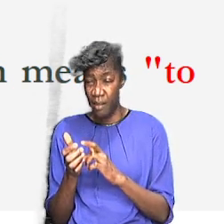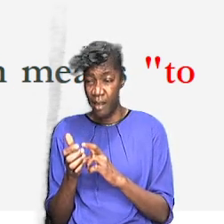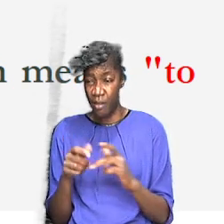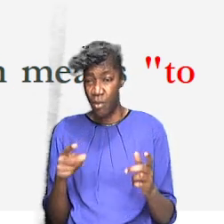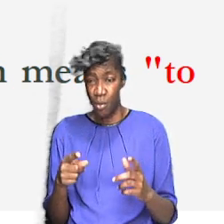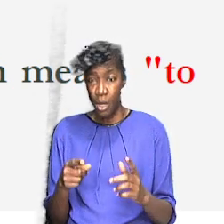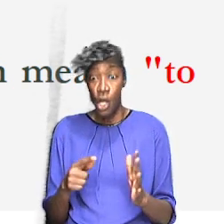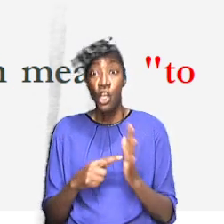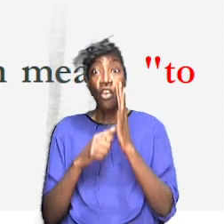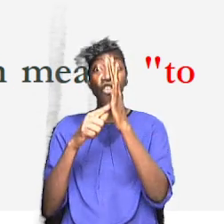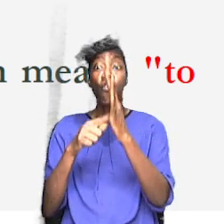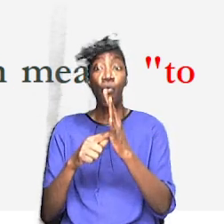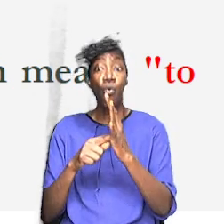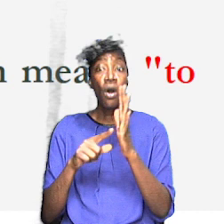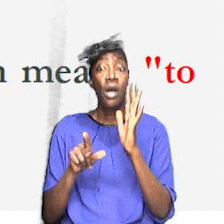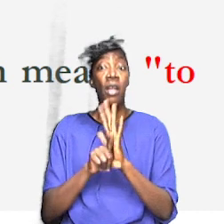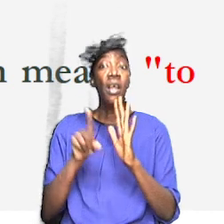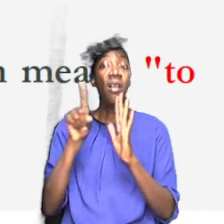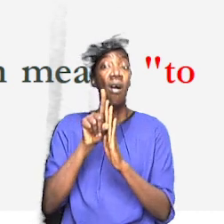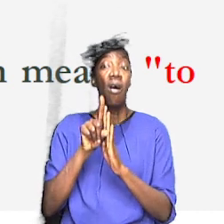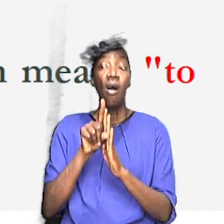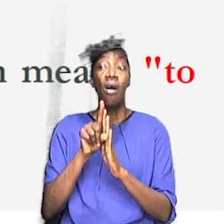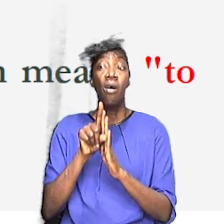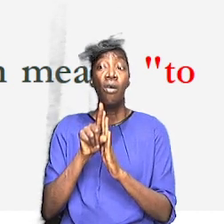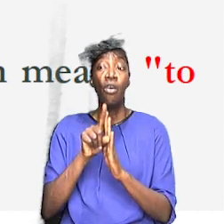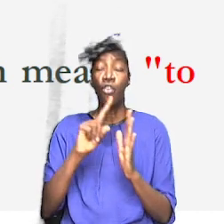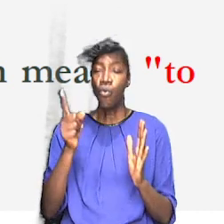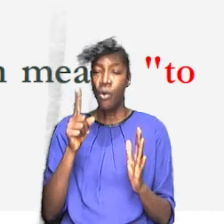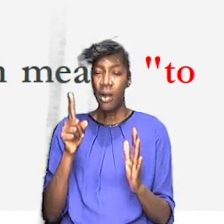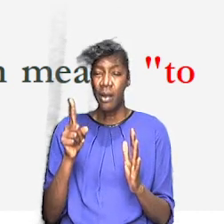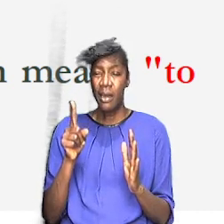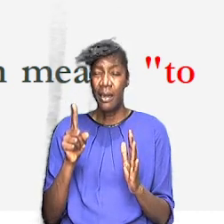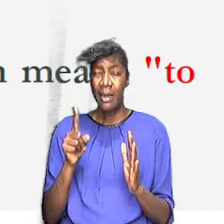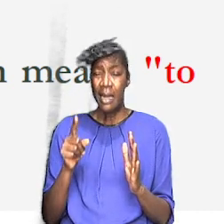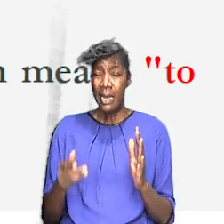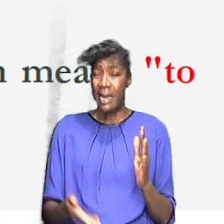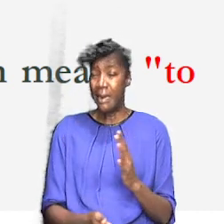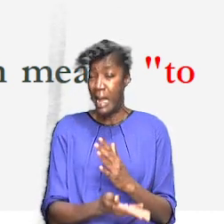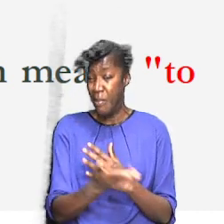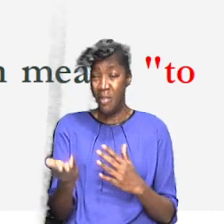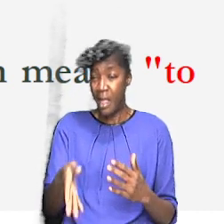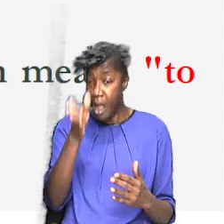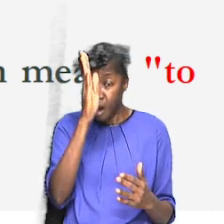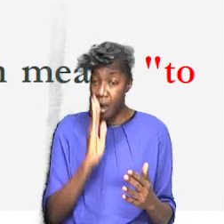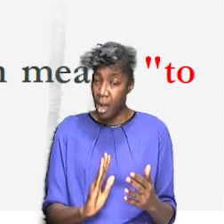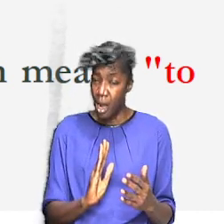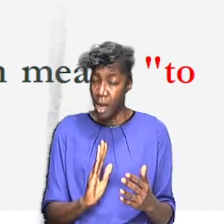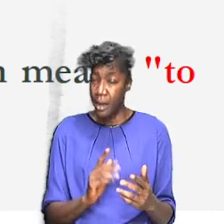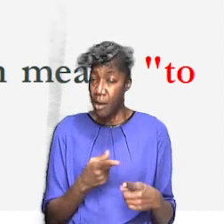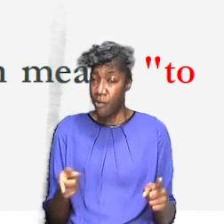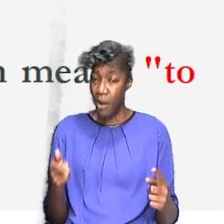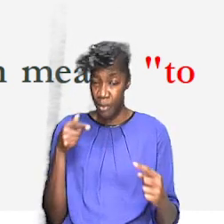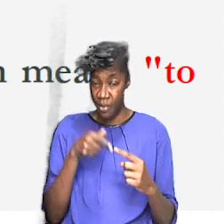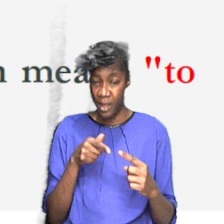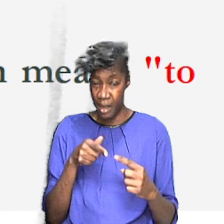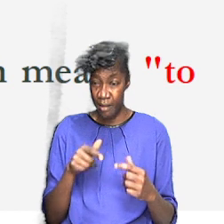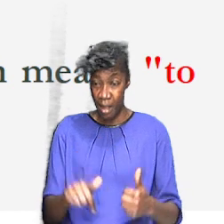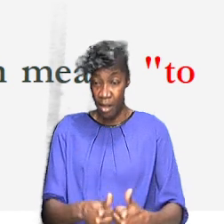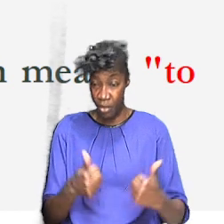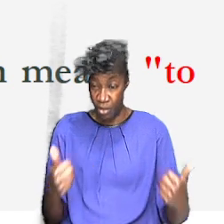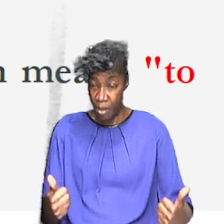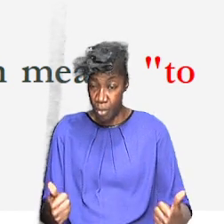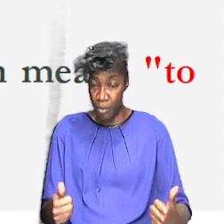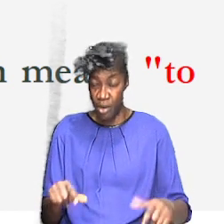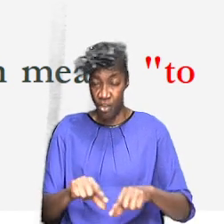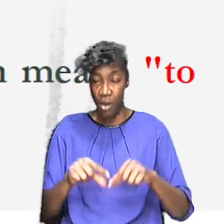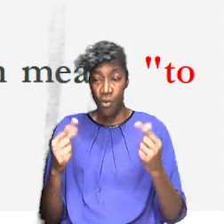law to a point where it become like as it were their God. All right, but from this separatist group,